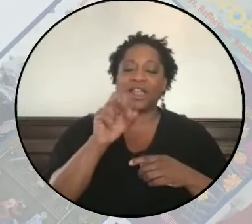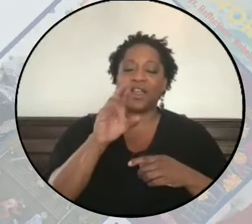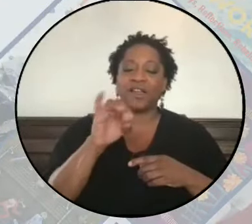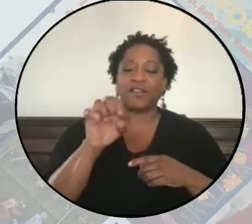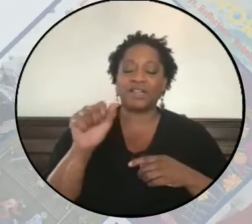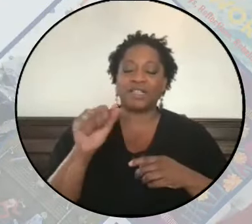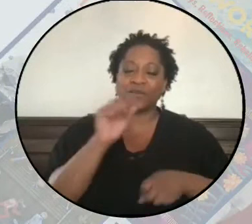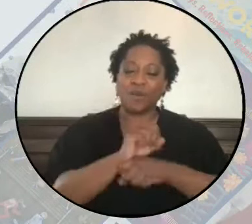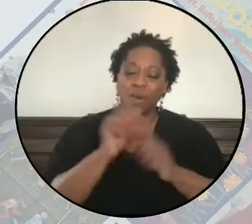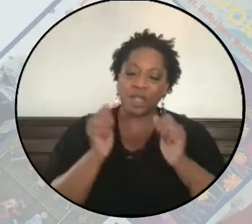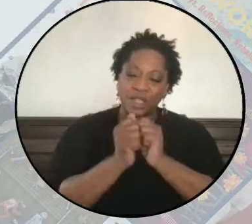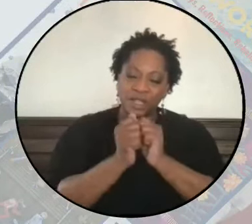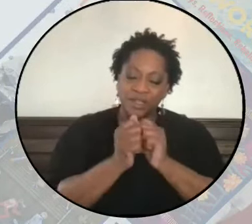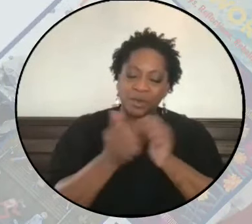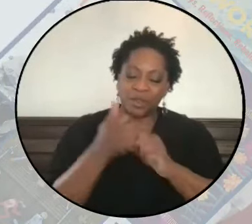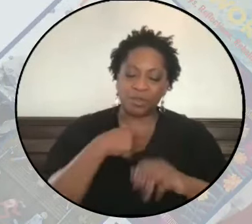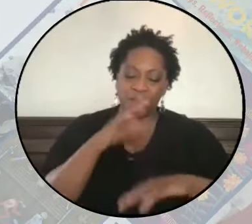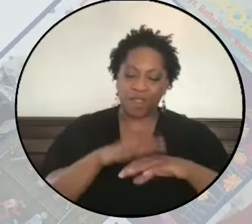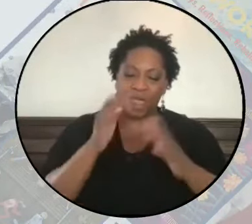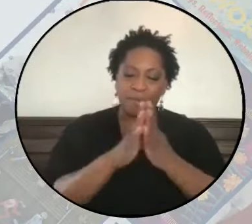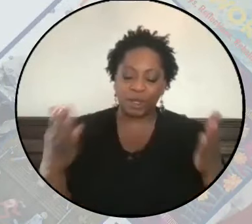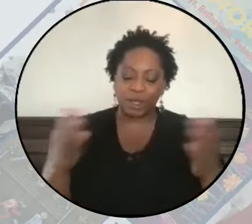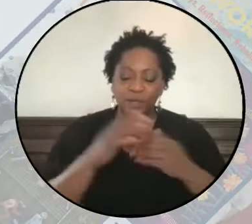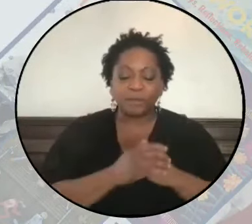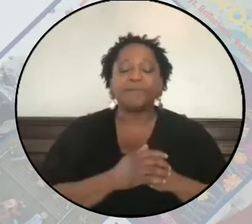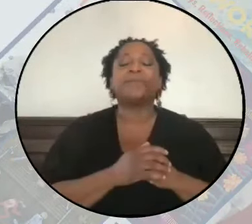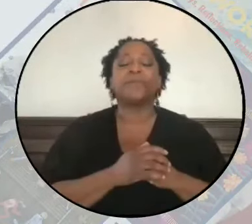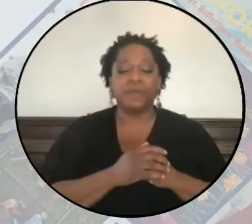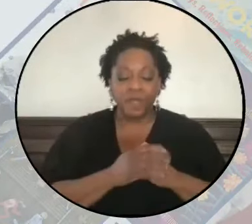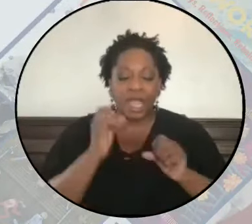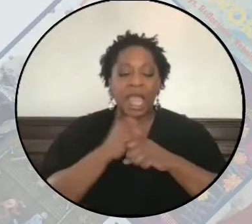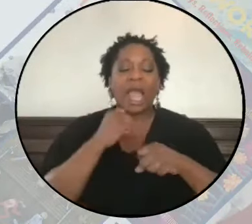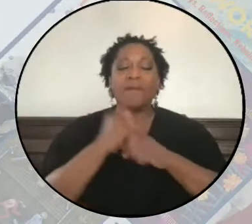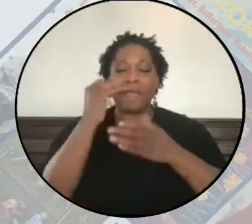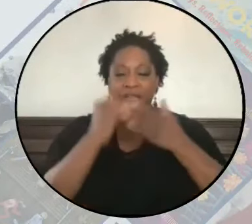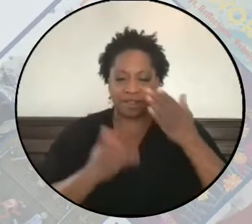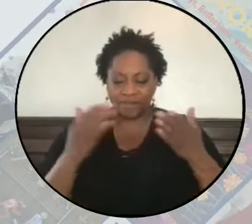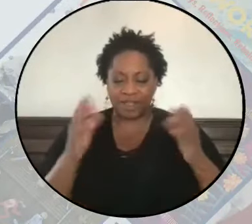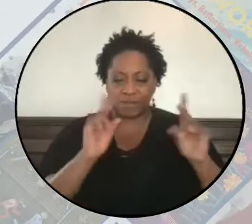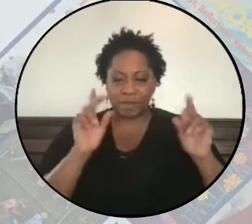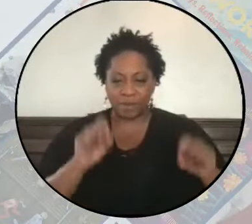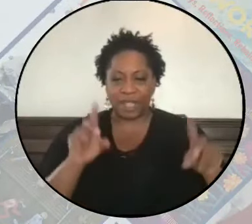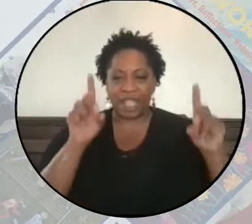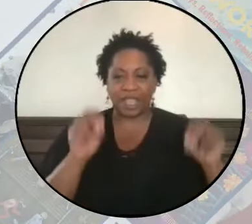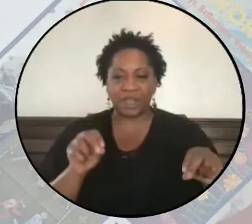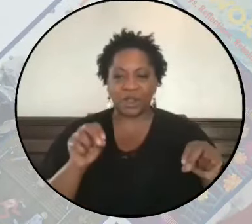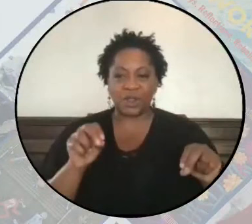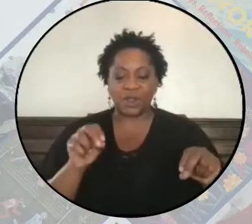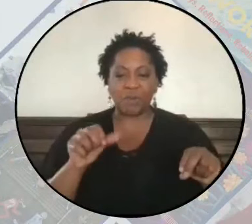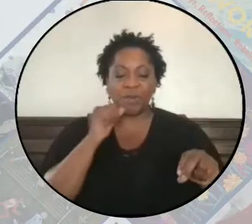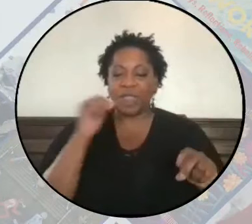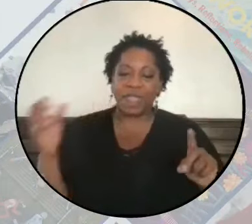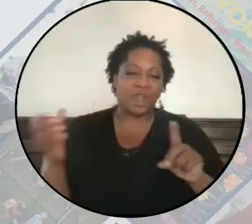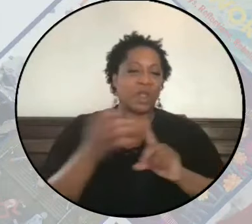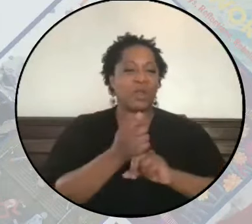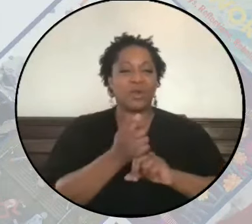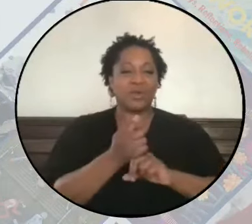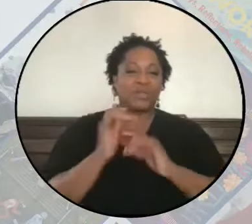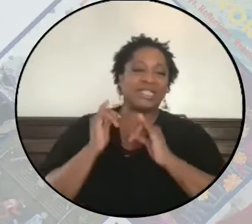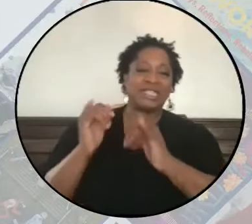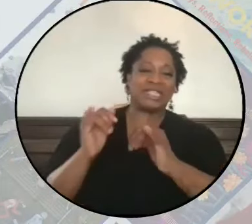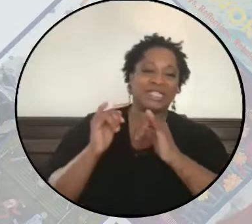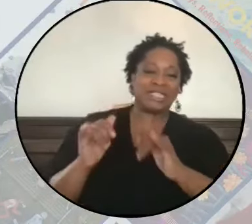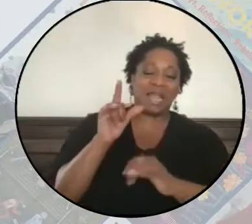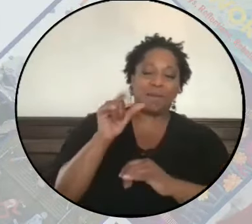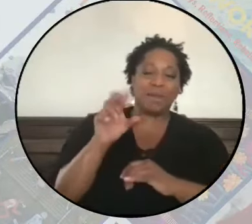on that um I made a list of things people can do but none of them capture what L was saying which is